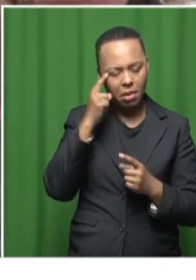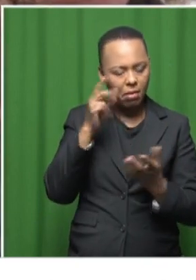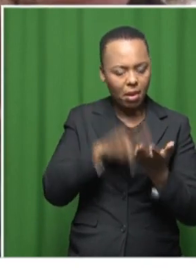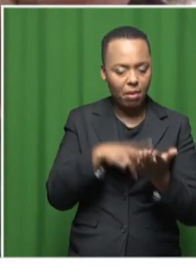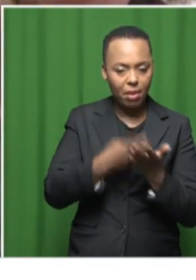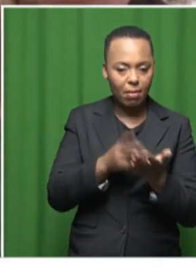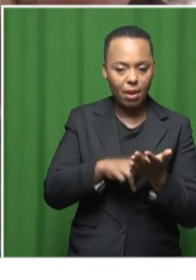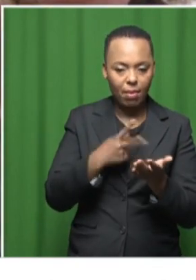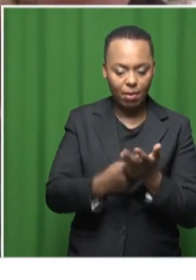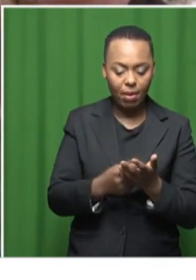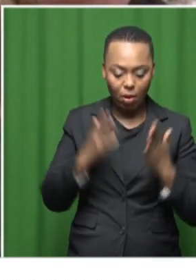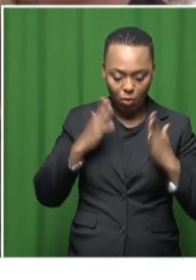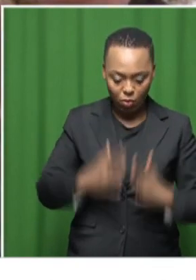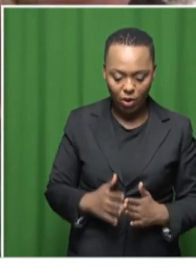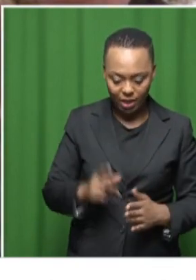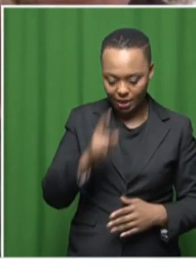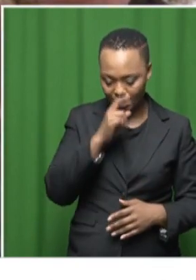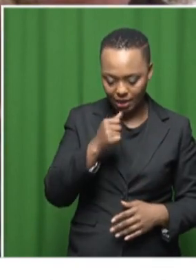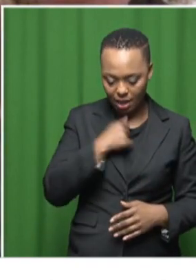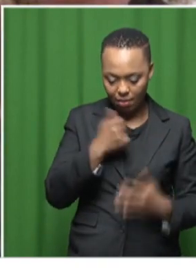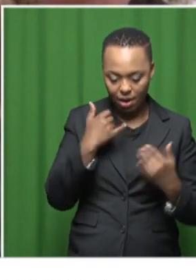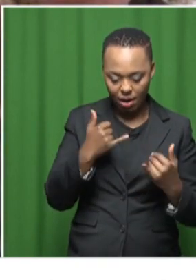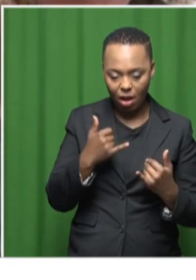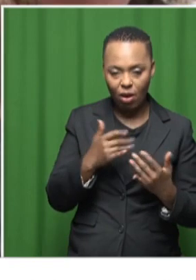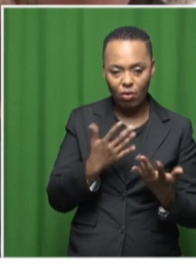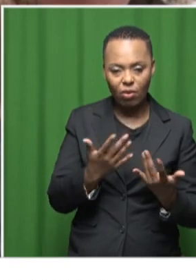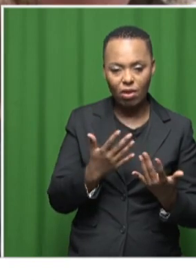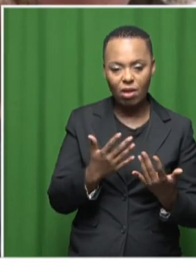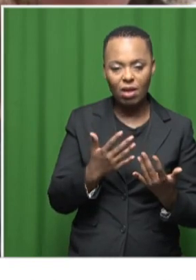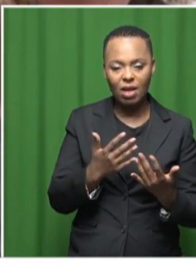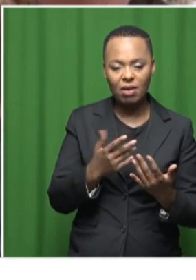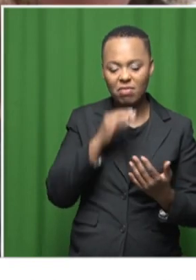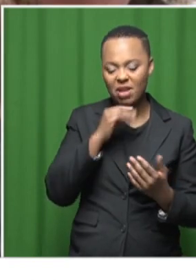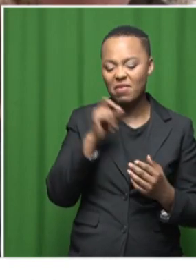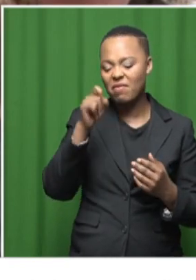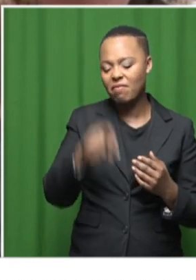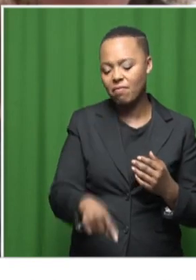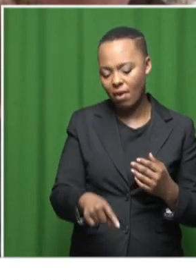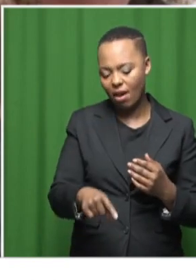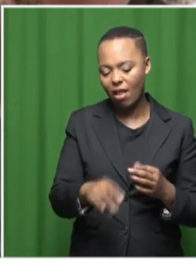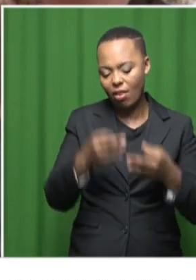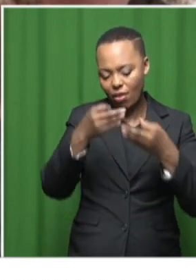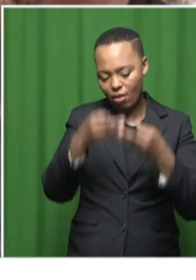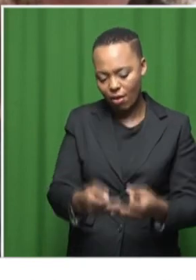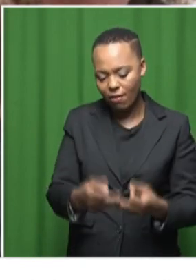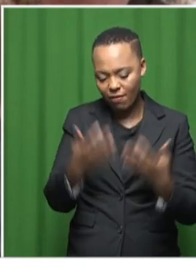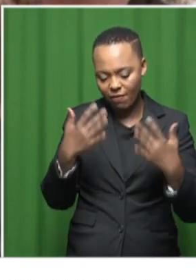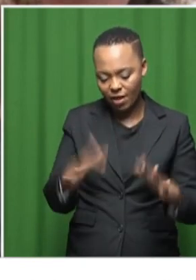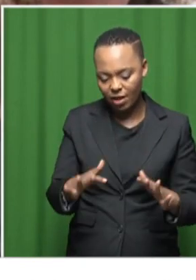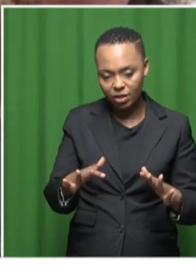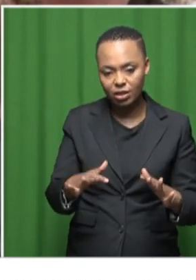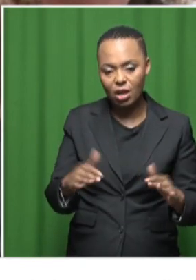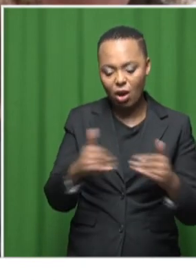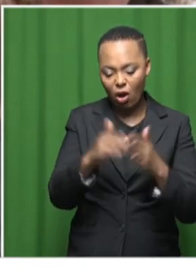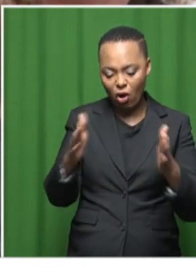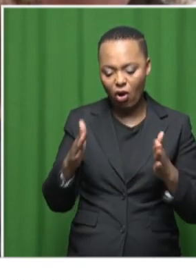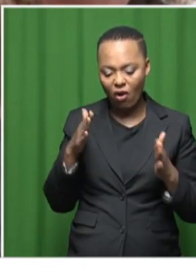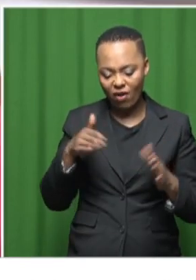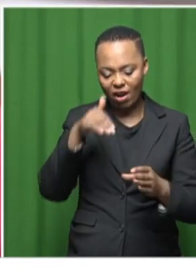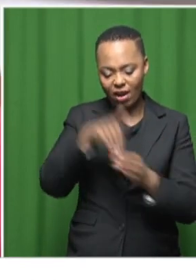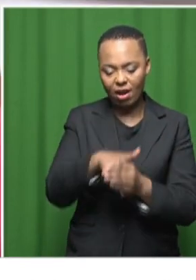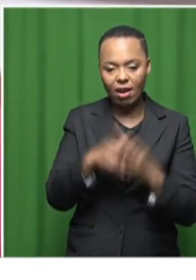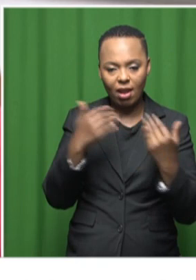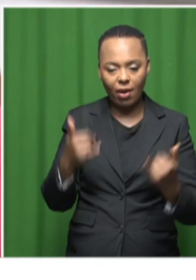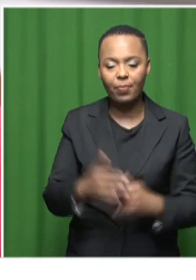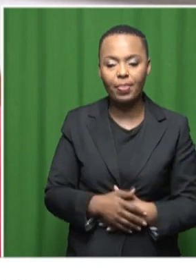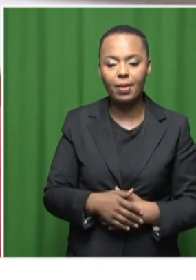My sister's body is food for carrion. Her roof is 6 feet of dirt, and her bed is a coffin. A jury voted last month